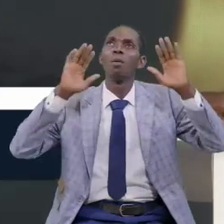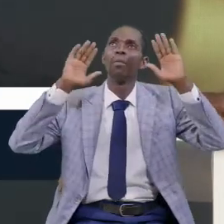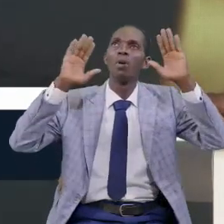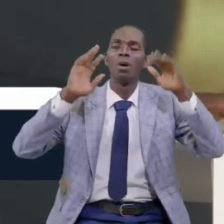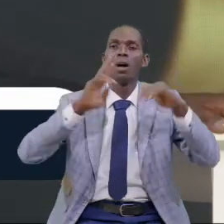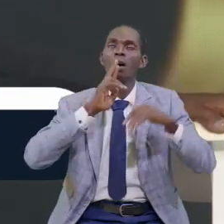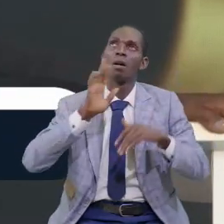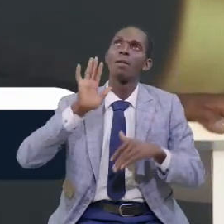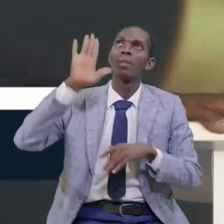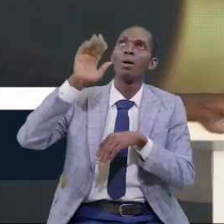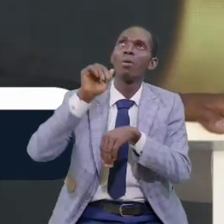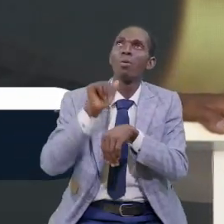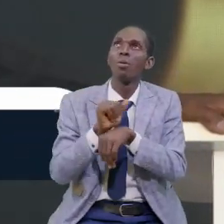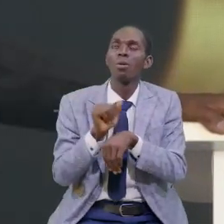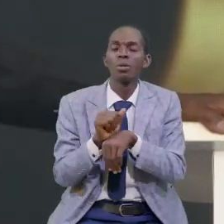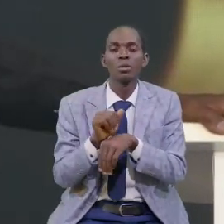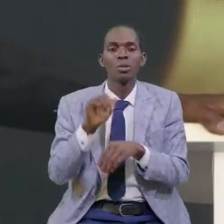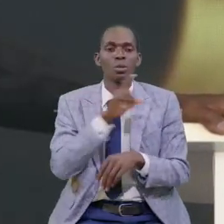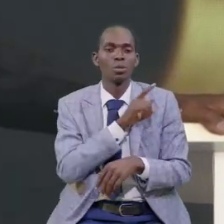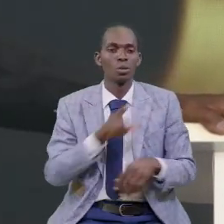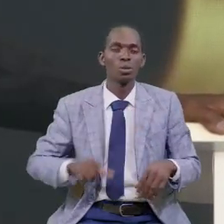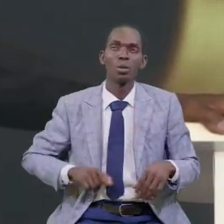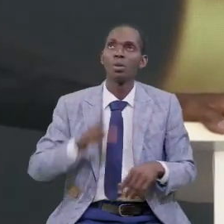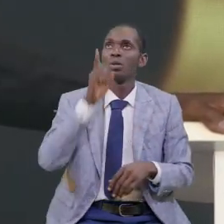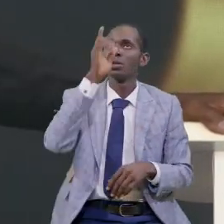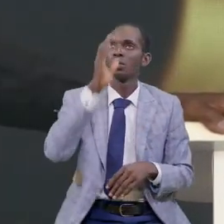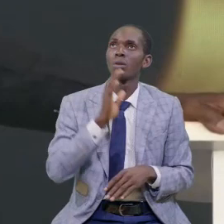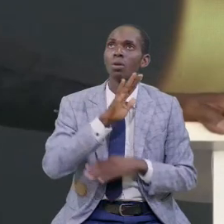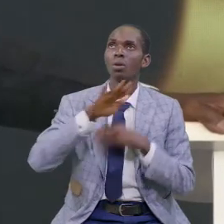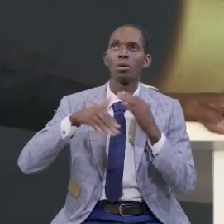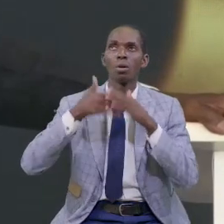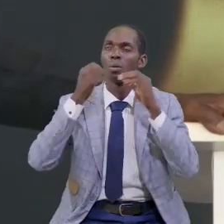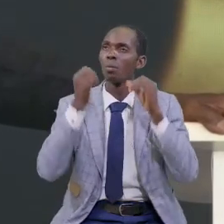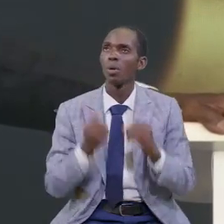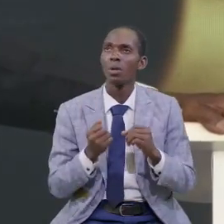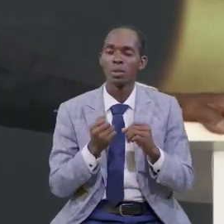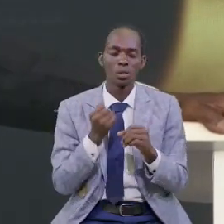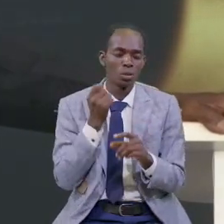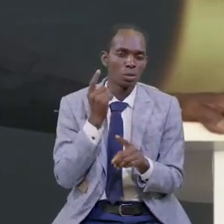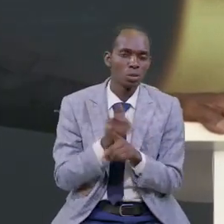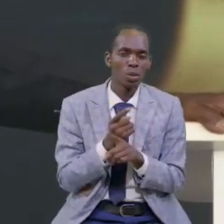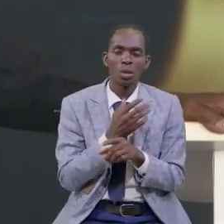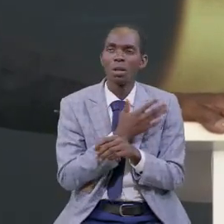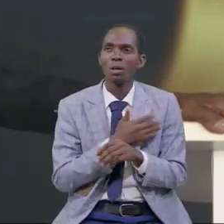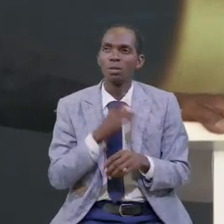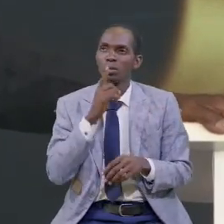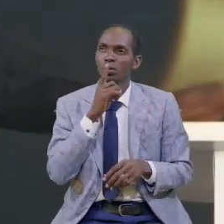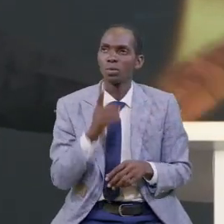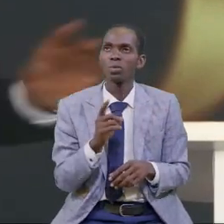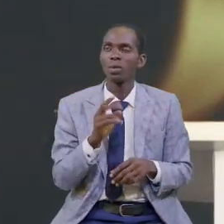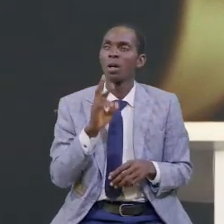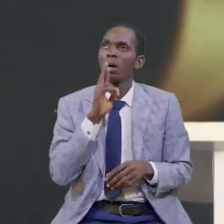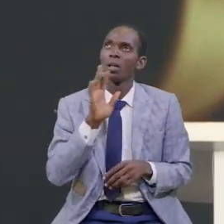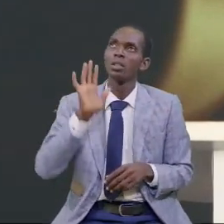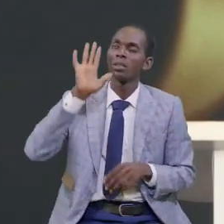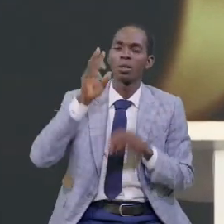Almighty, just and true are thy ways, thou King